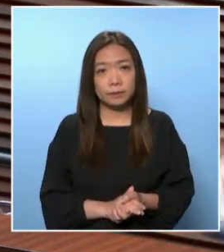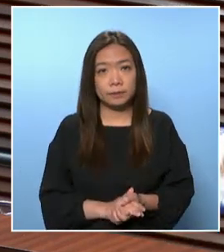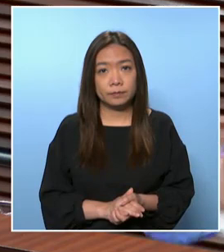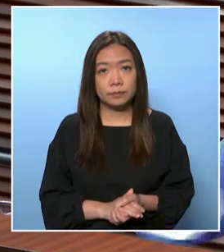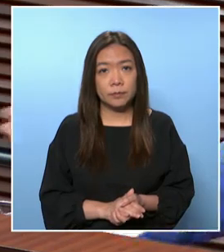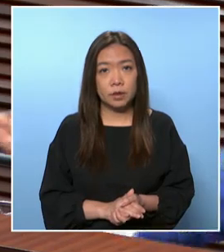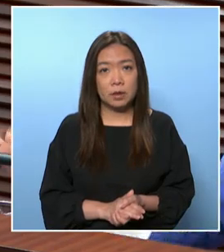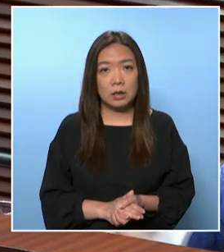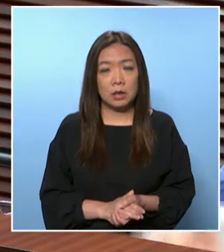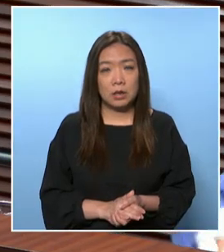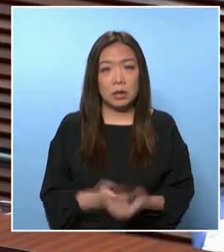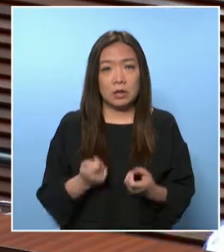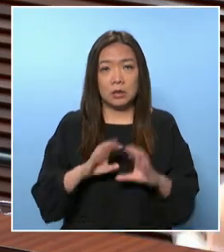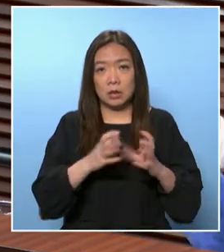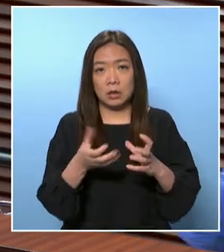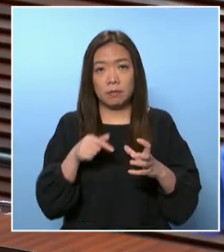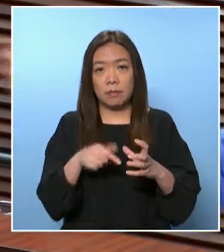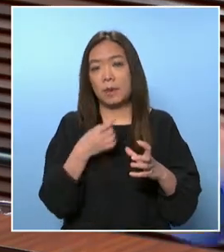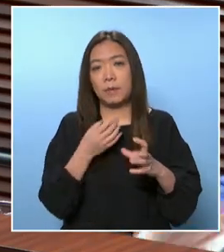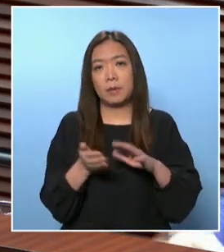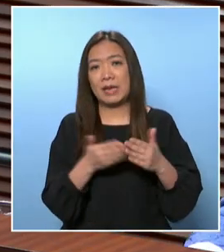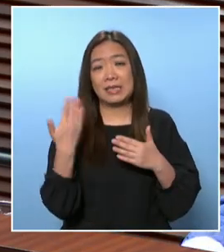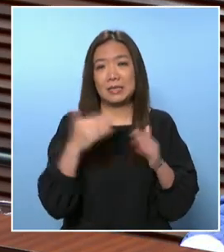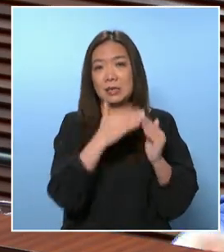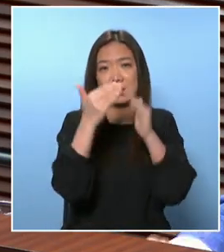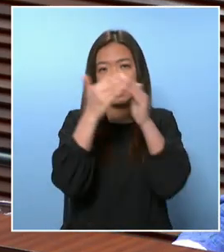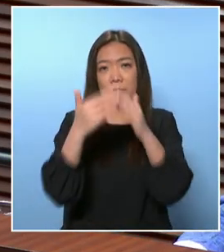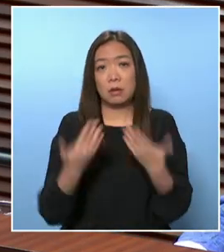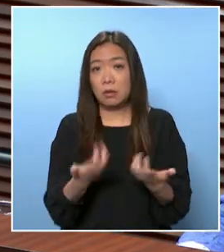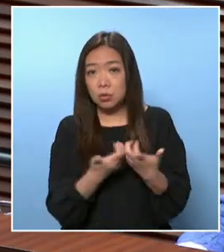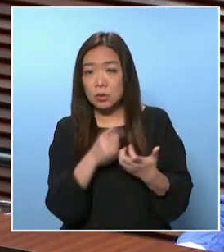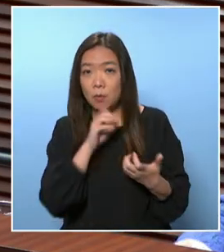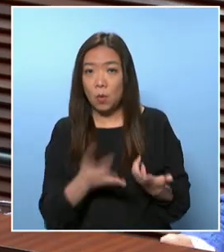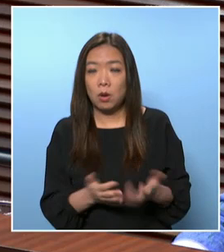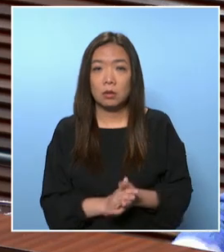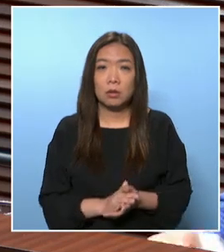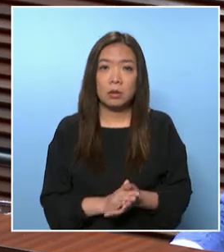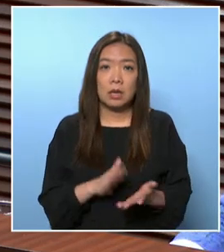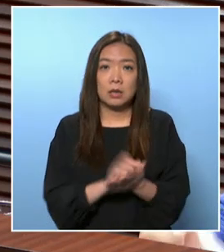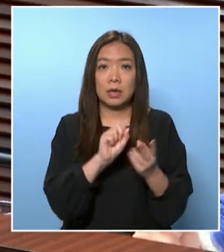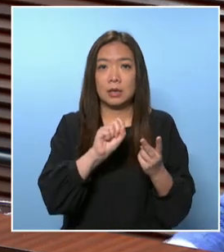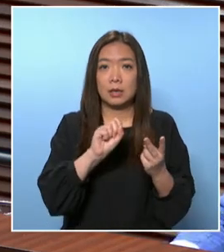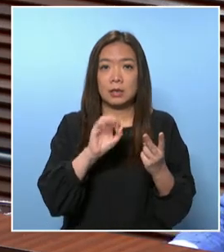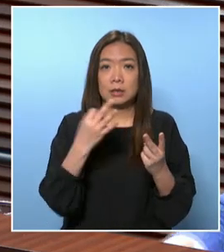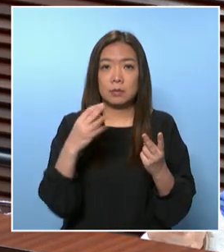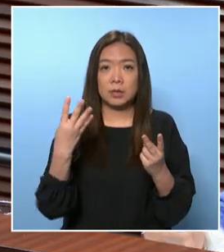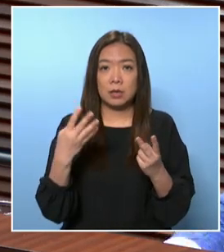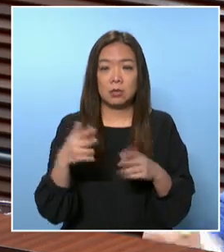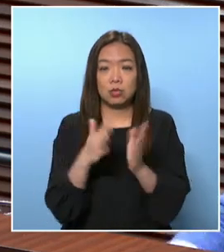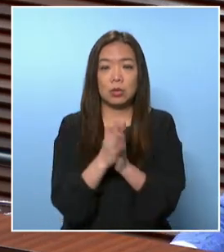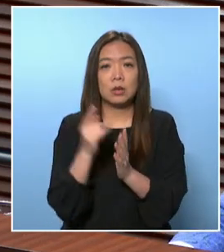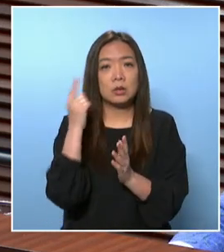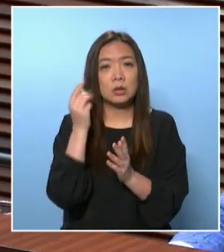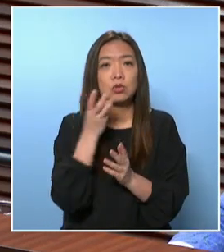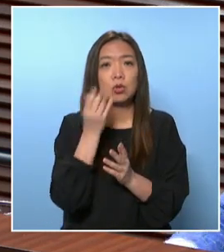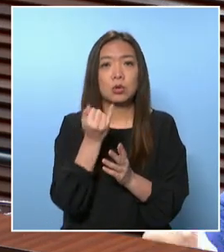Hong Kong? Now let's brush aside these immigrants. I'm not sure whether you have the numbers. In